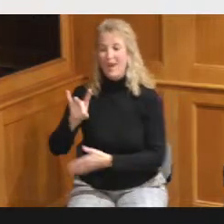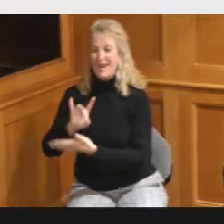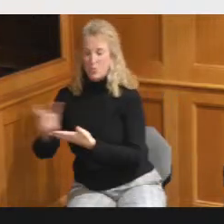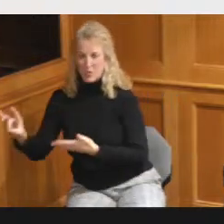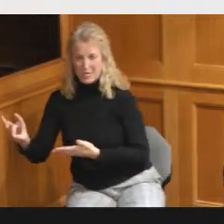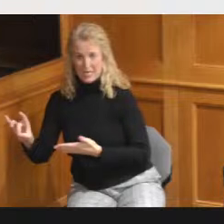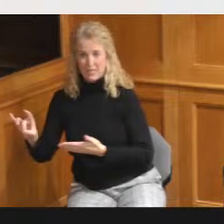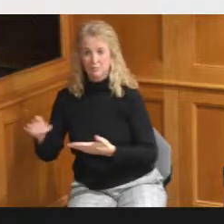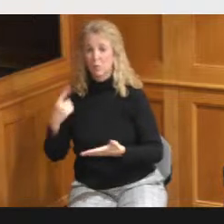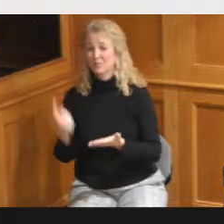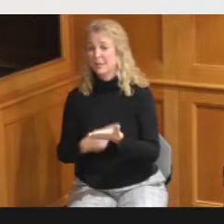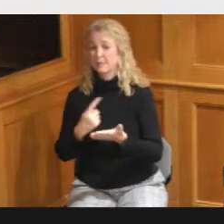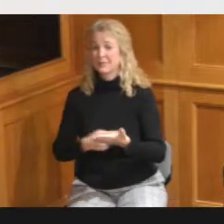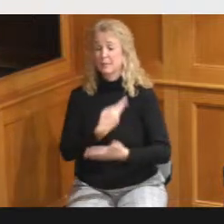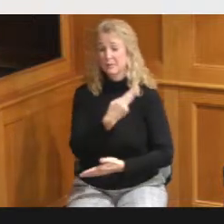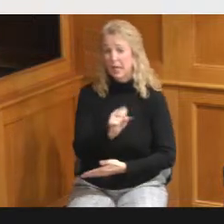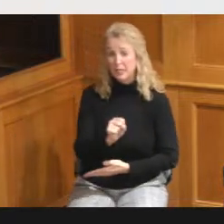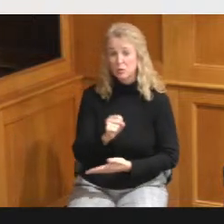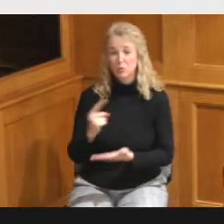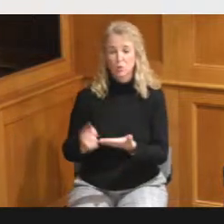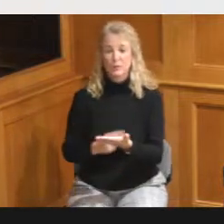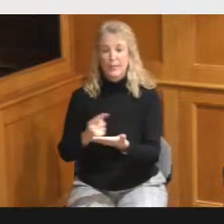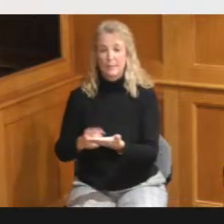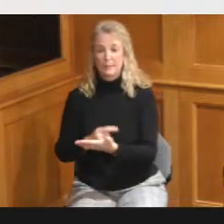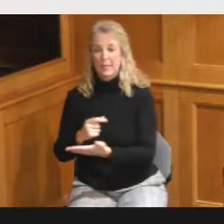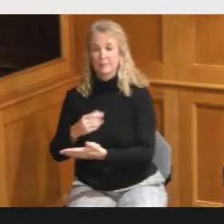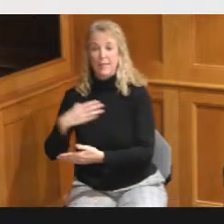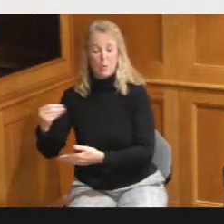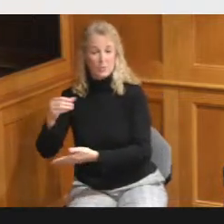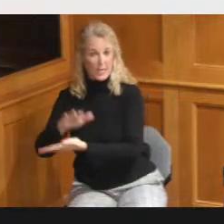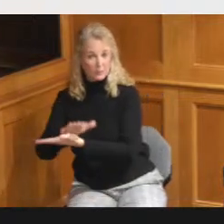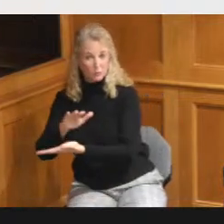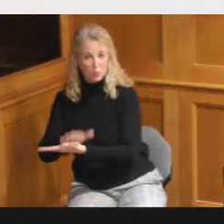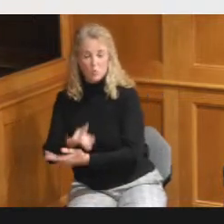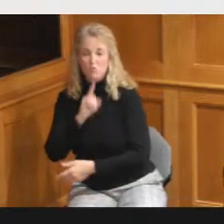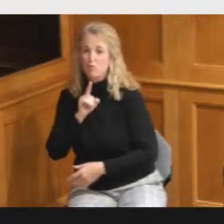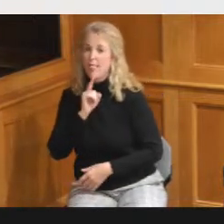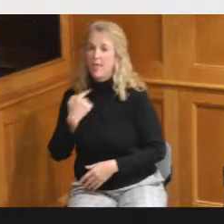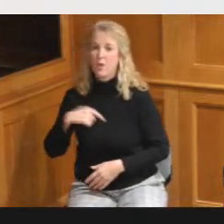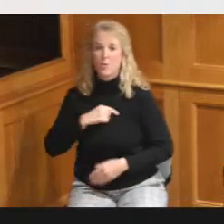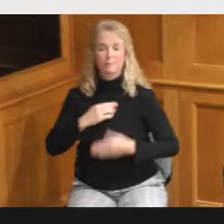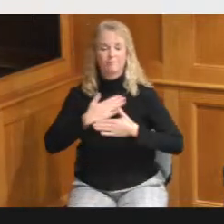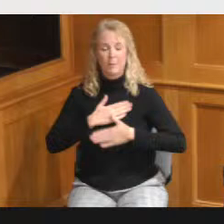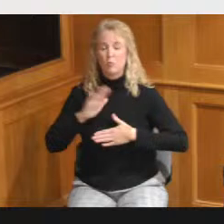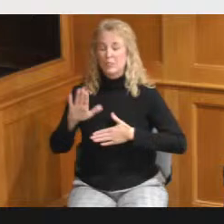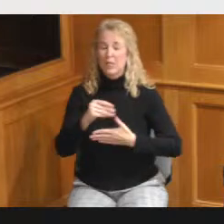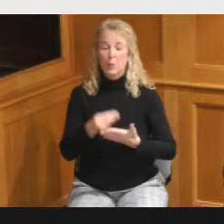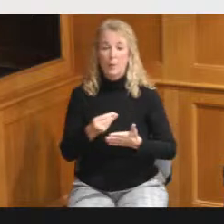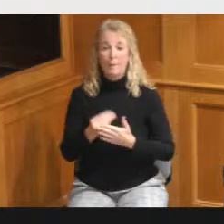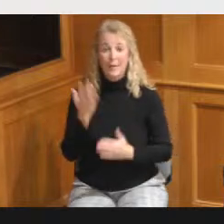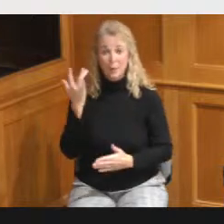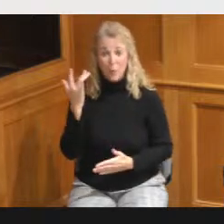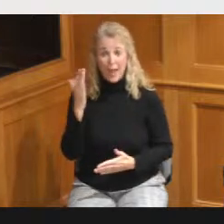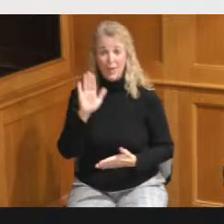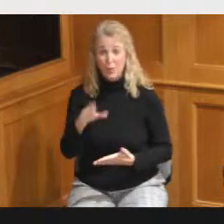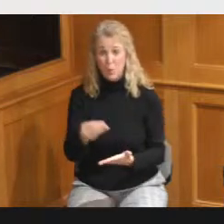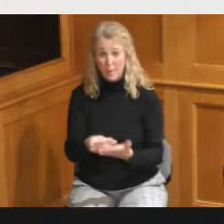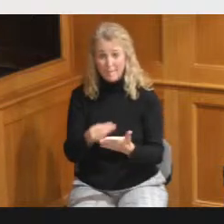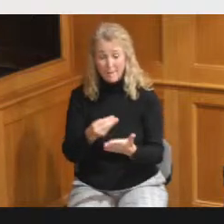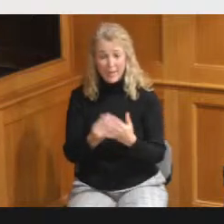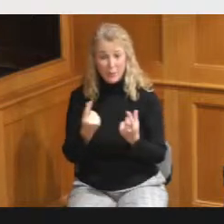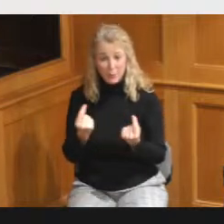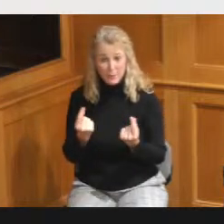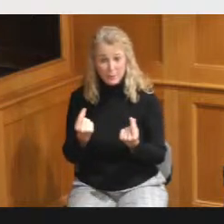or a partner, a nonprofit partner, et cetera. We're so grateful for the Inspire funds because part of those funds actually